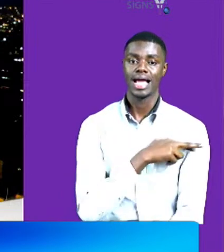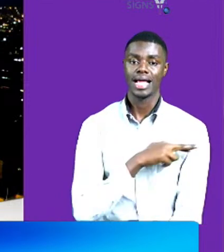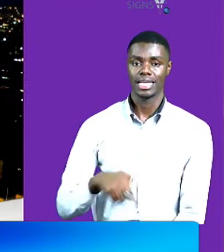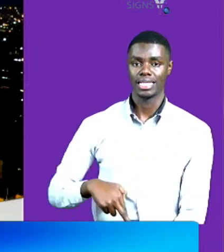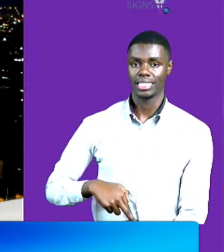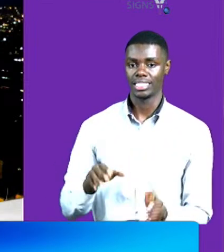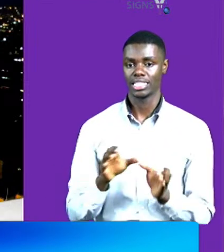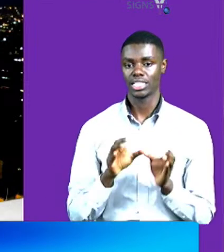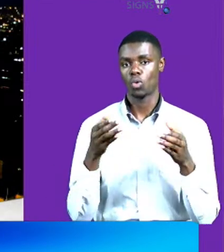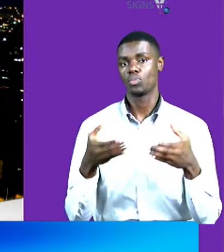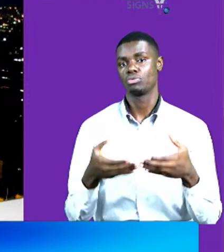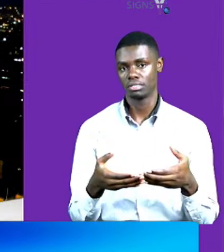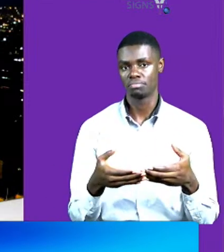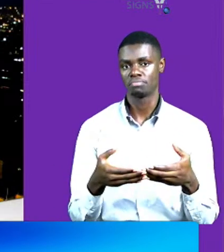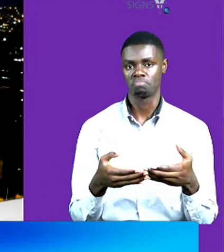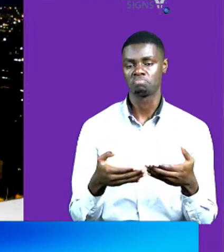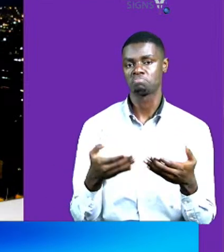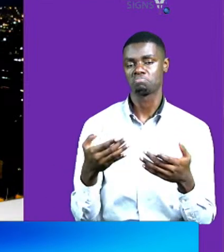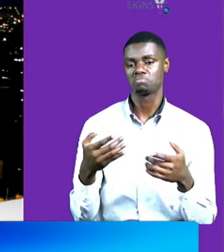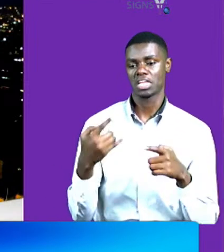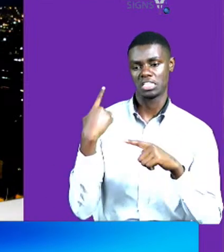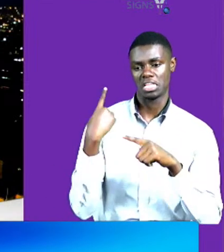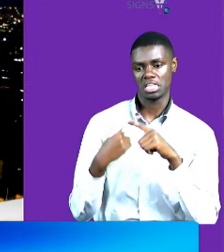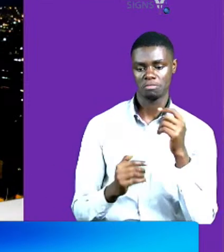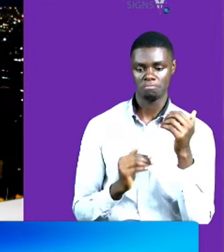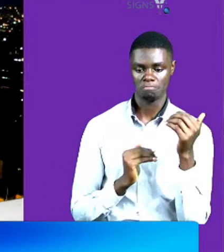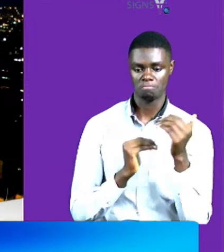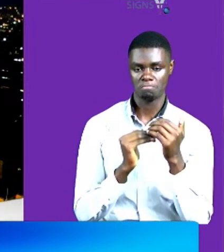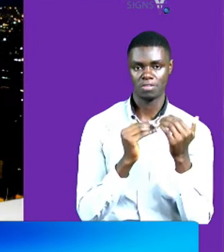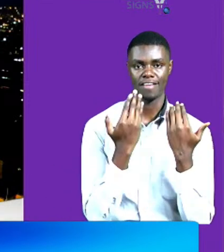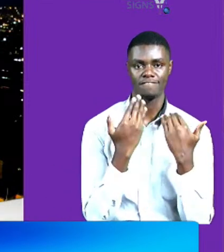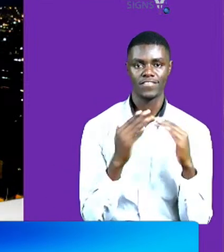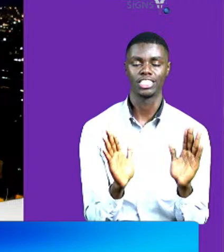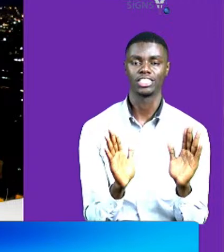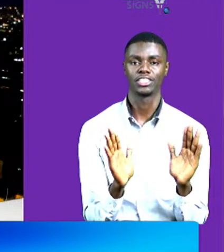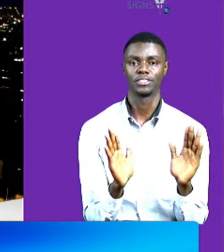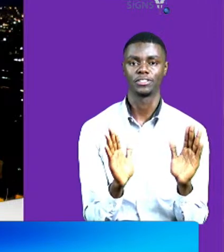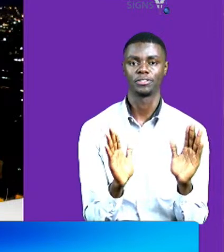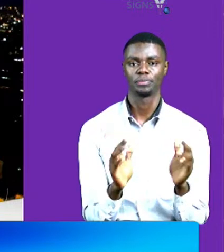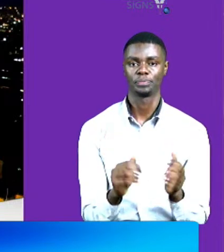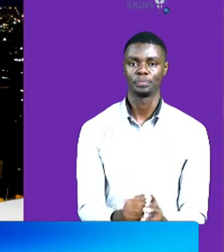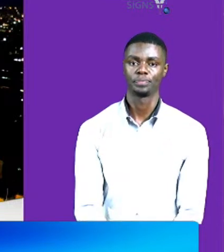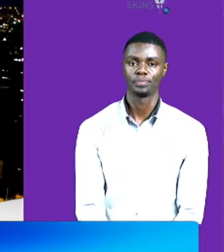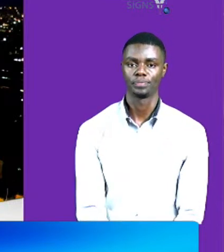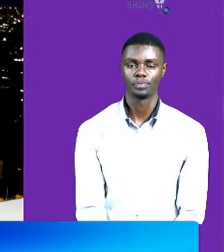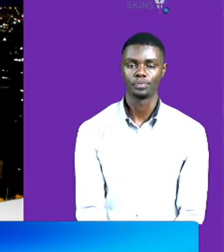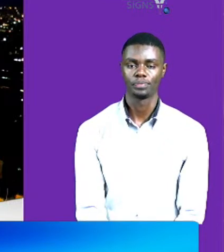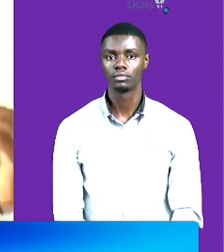communities as the year nears a conclusion.